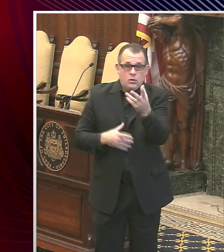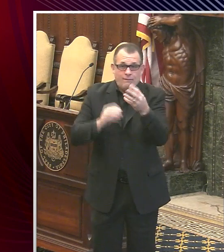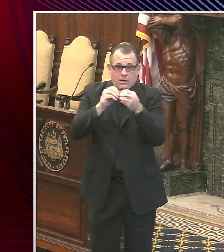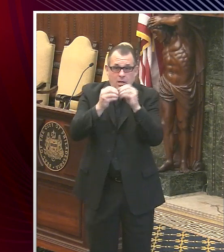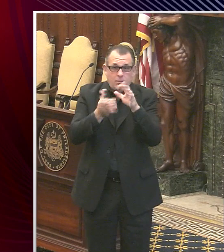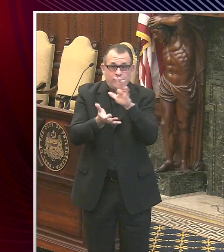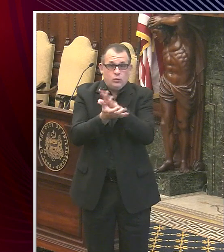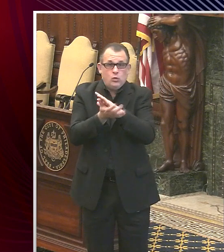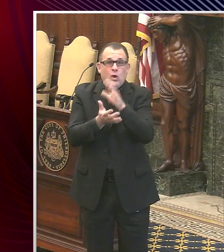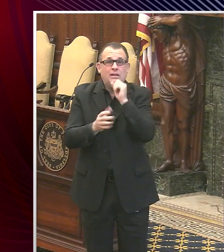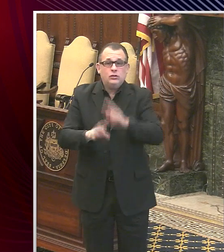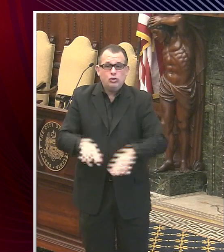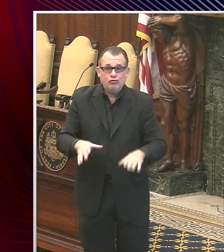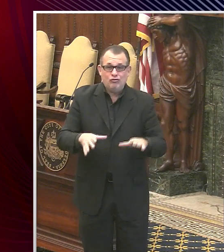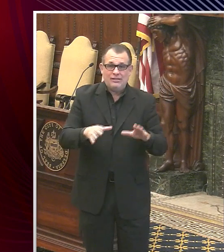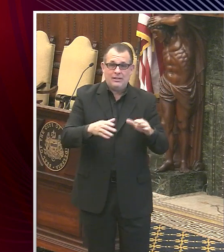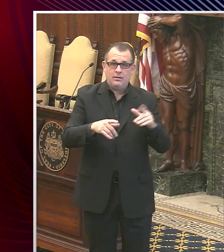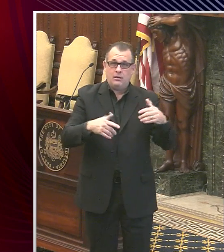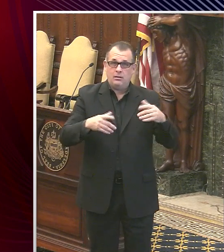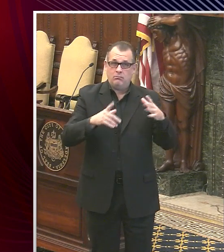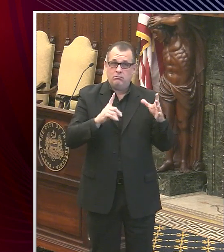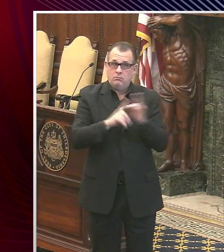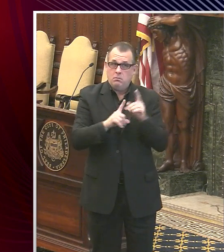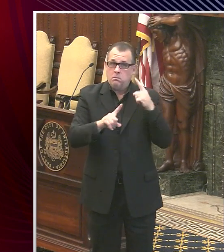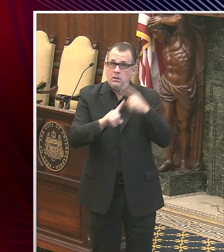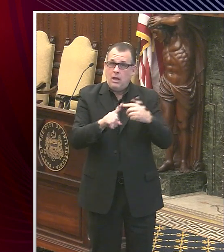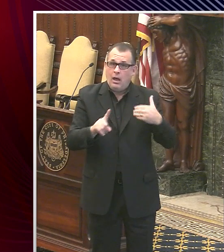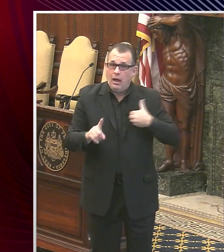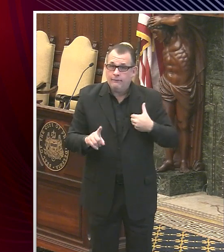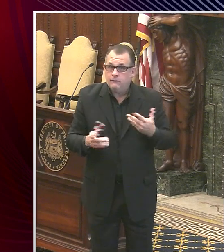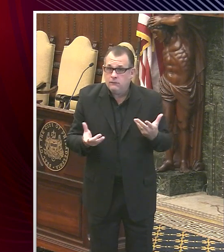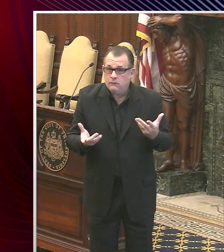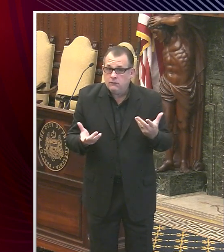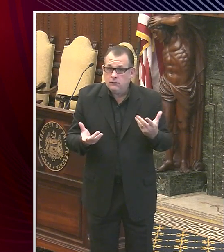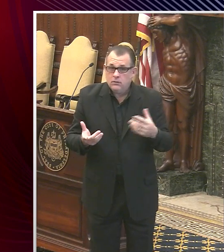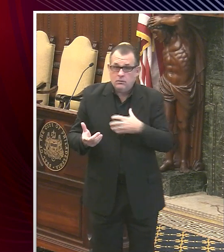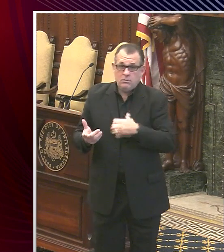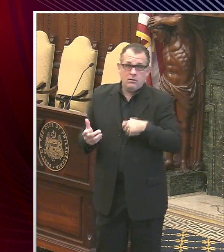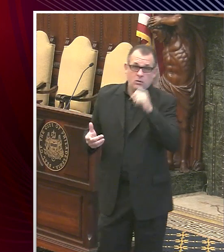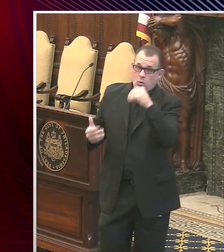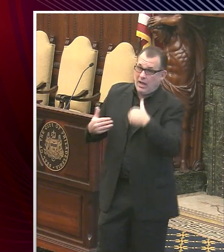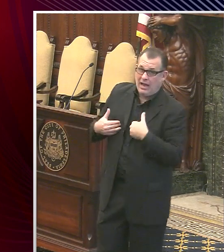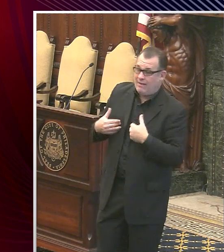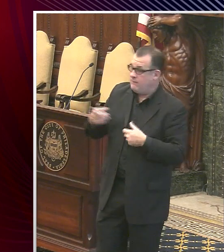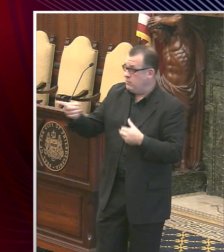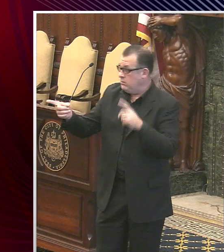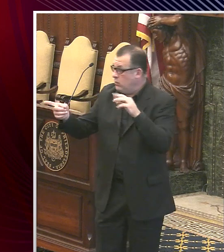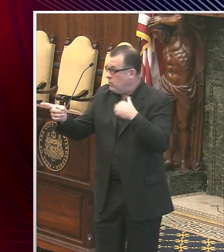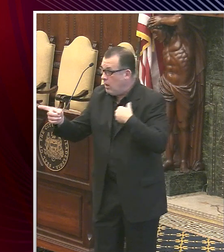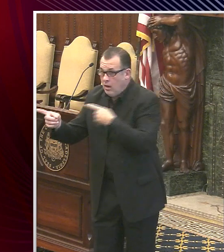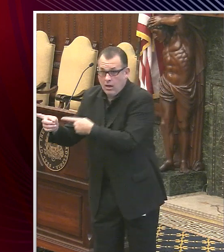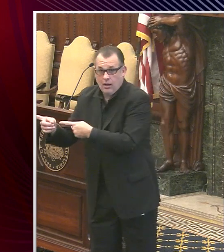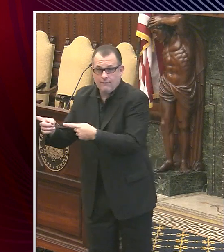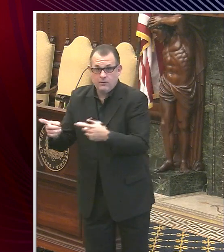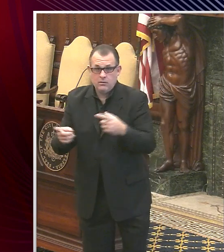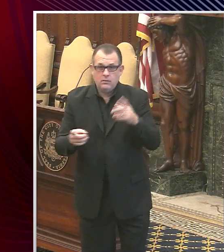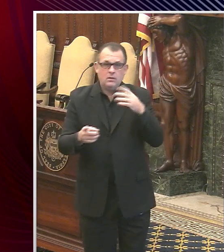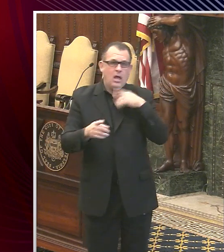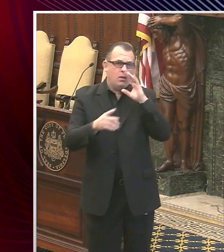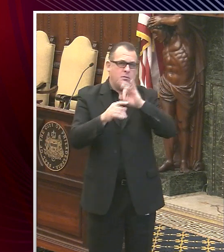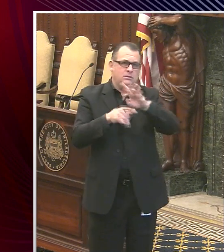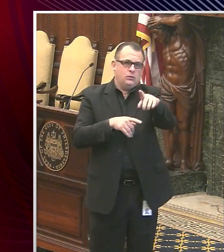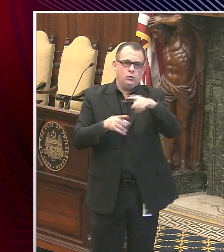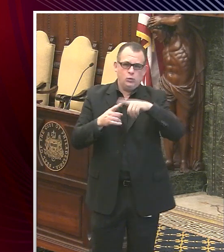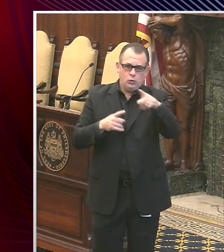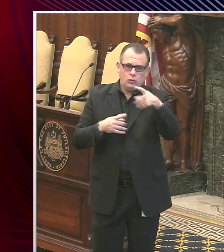school-aged children infected with the virus? I don't have them, Doctor. Do you? Yes, we can provide that. Much of that information may